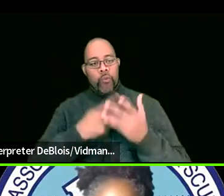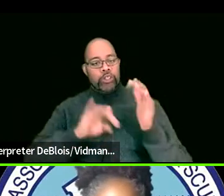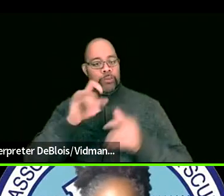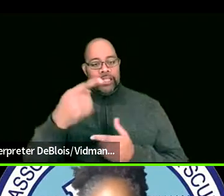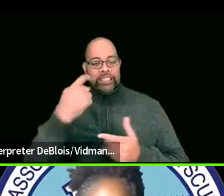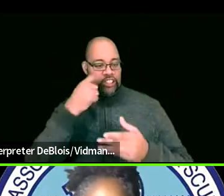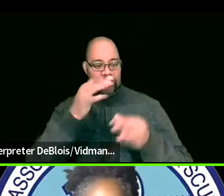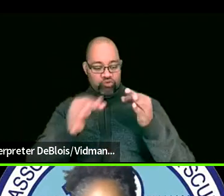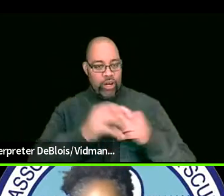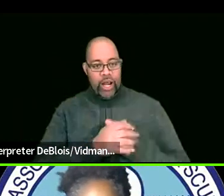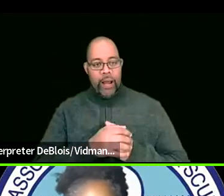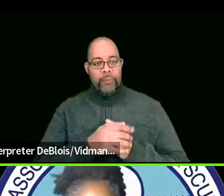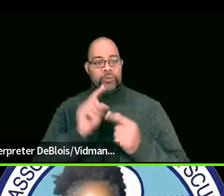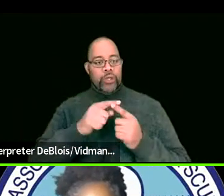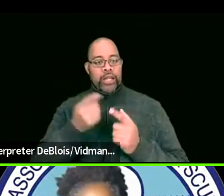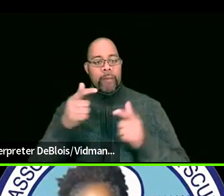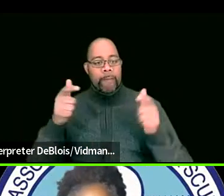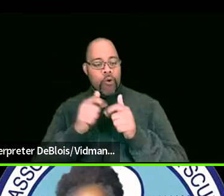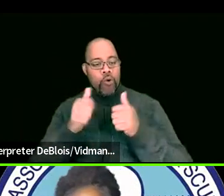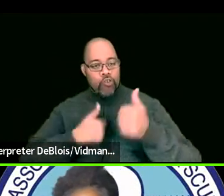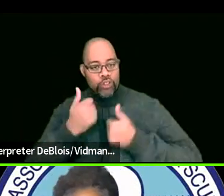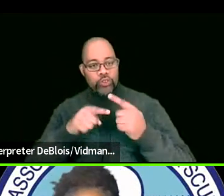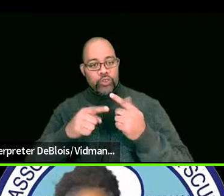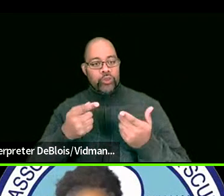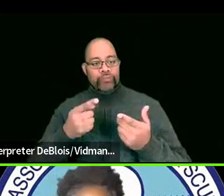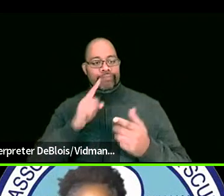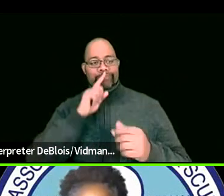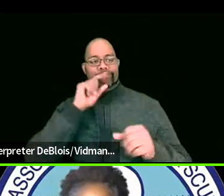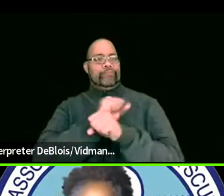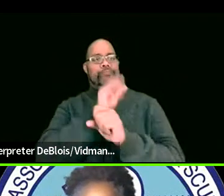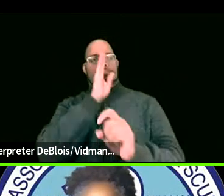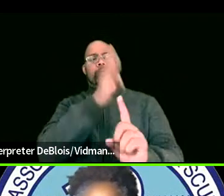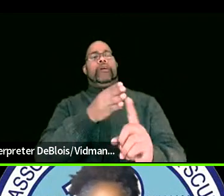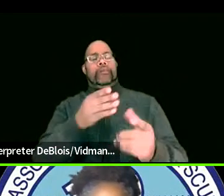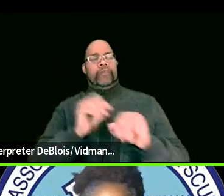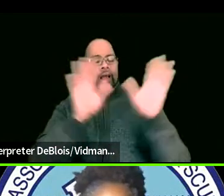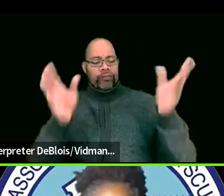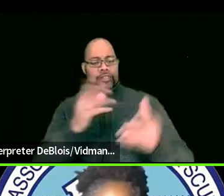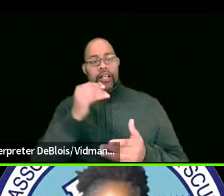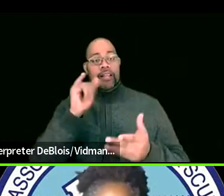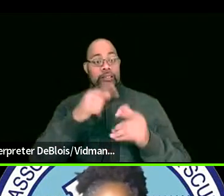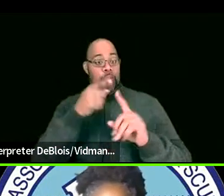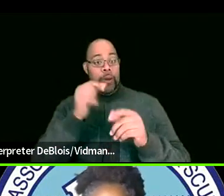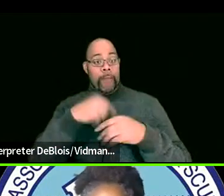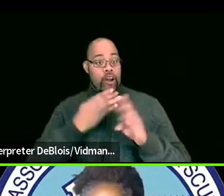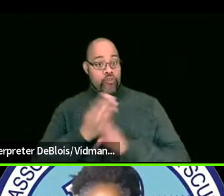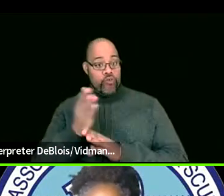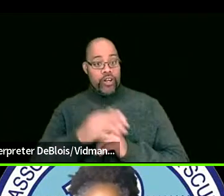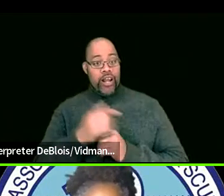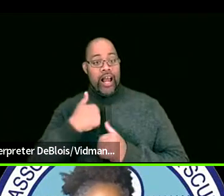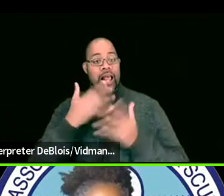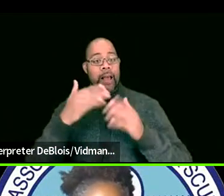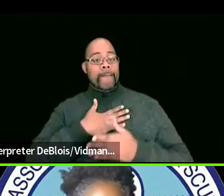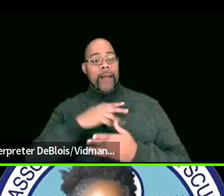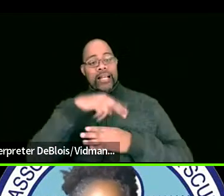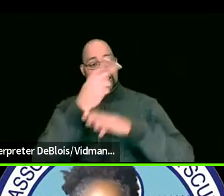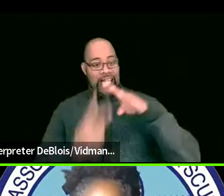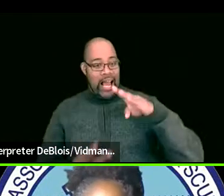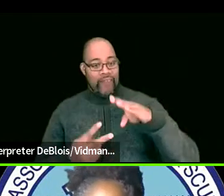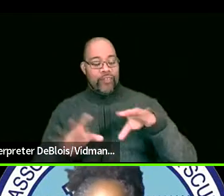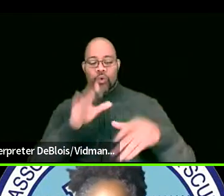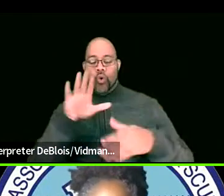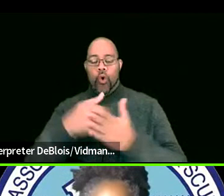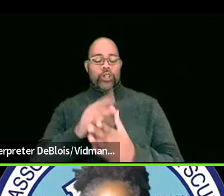just described to the little microaggressions to the blatant and the obvious. At this point in my career, I let my diving do